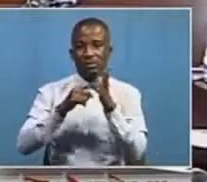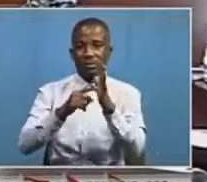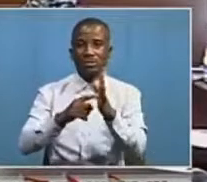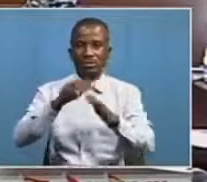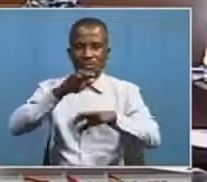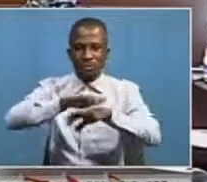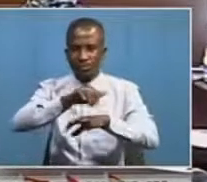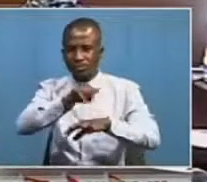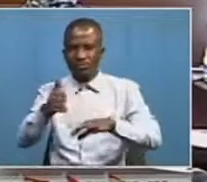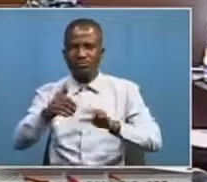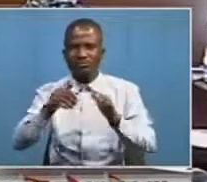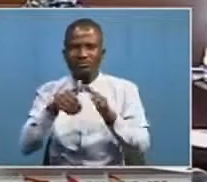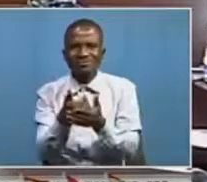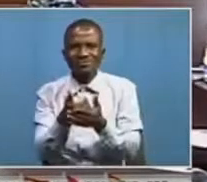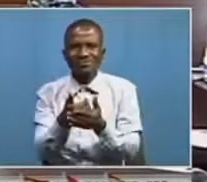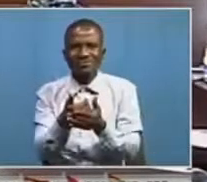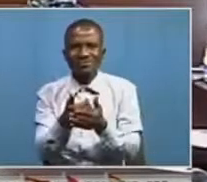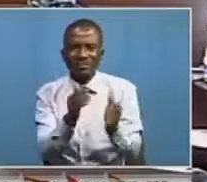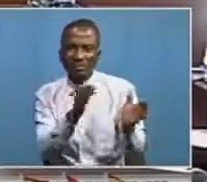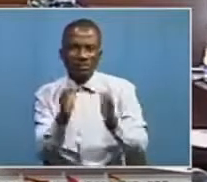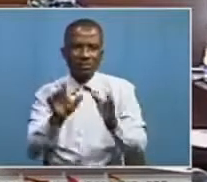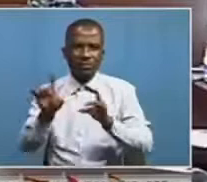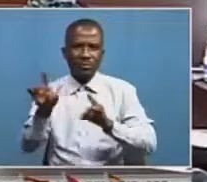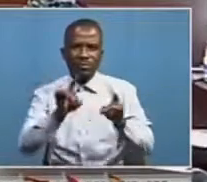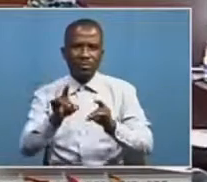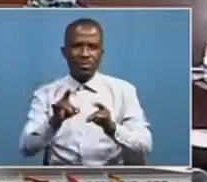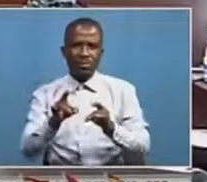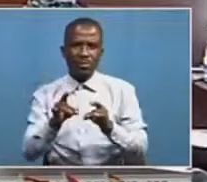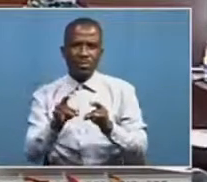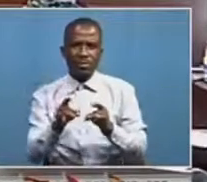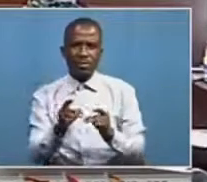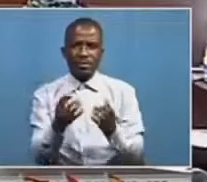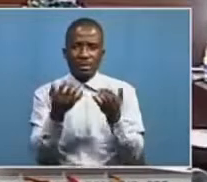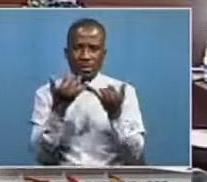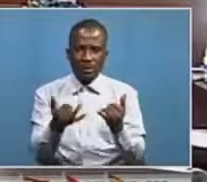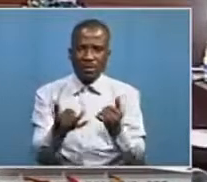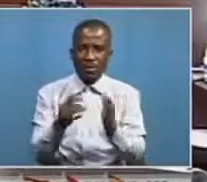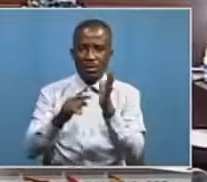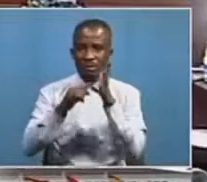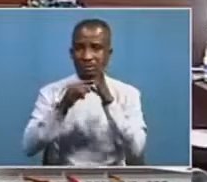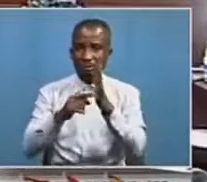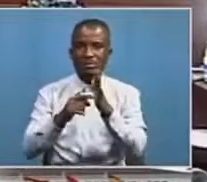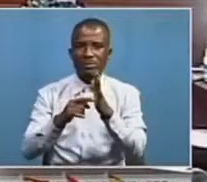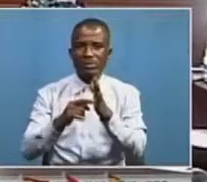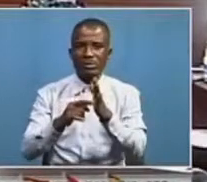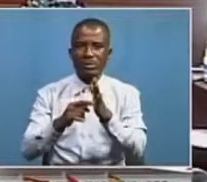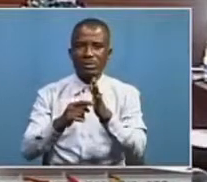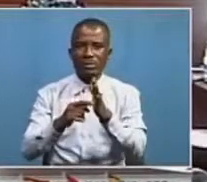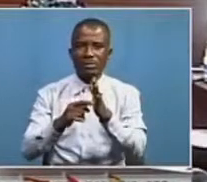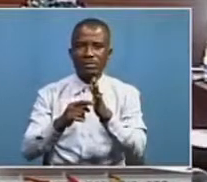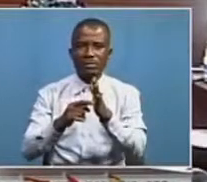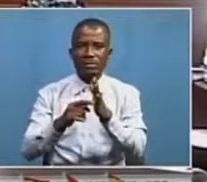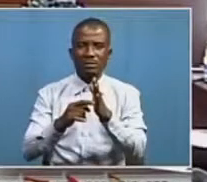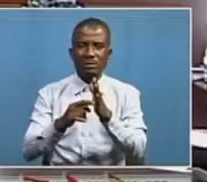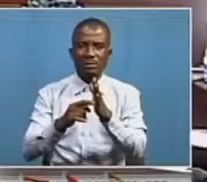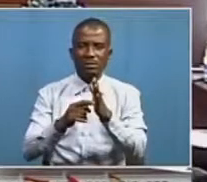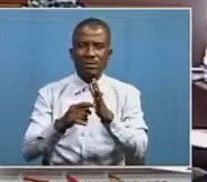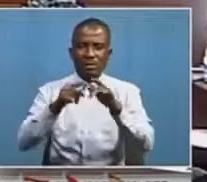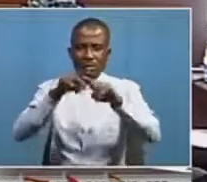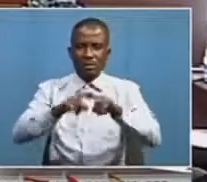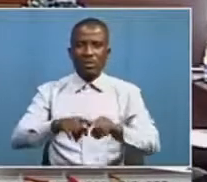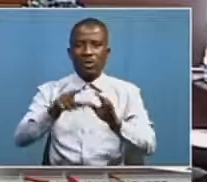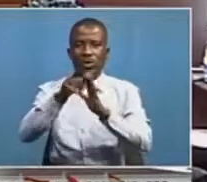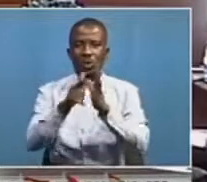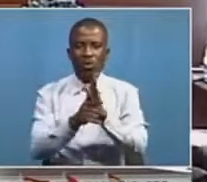of probabilities or preponderance of the probabilities. The proof prescribed in civil trials is provided under sections